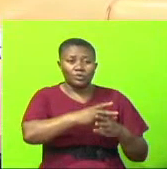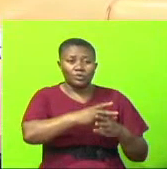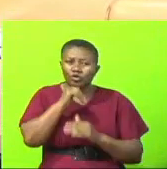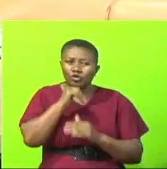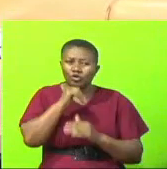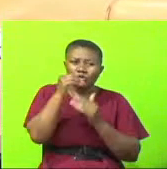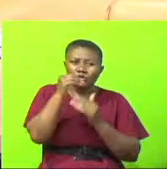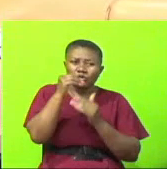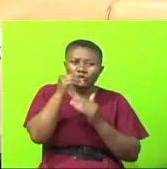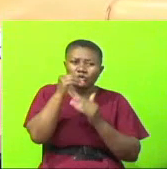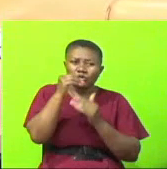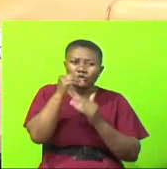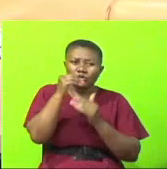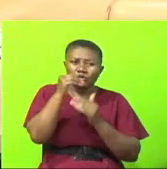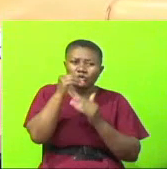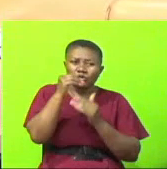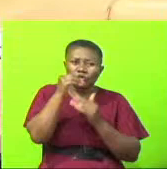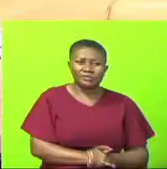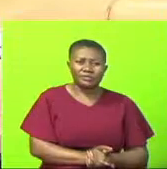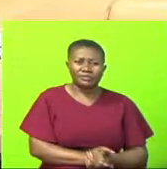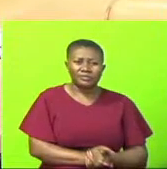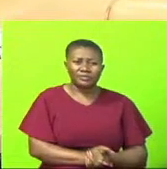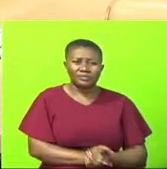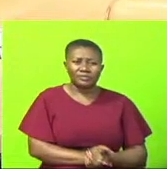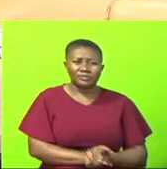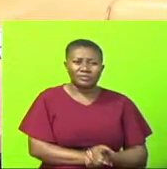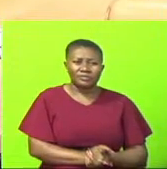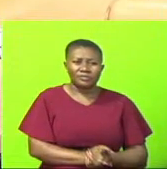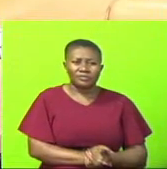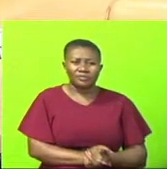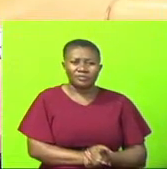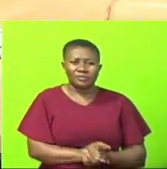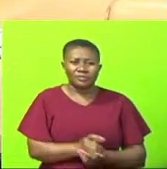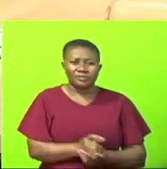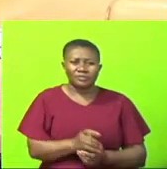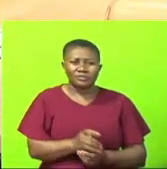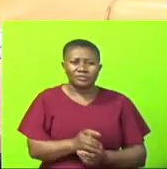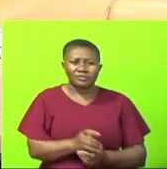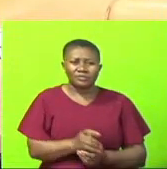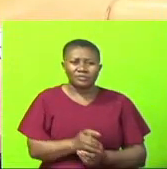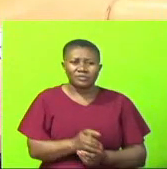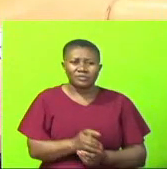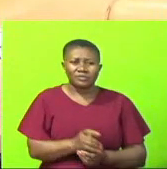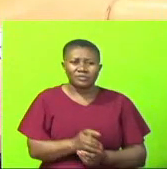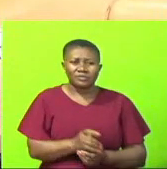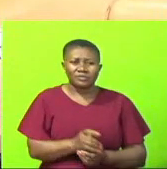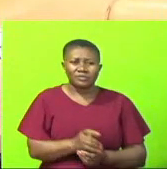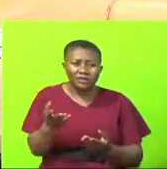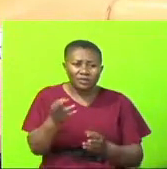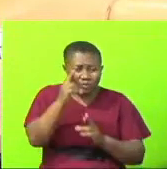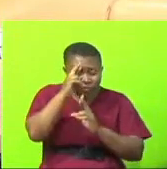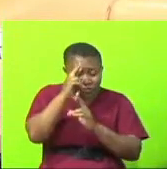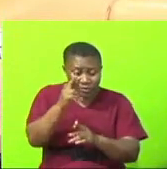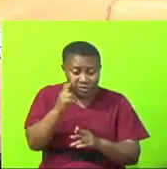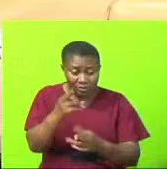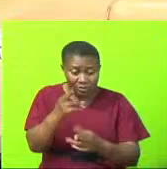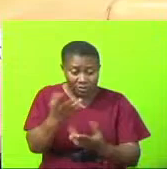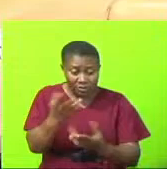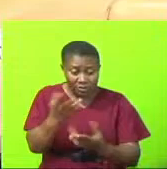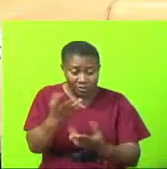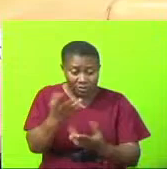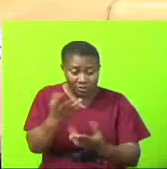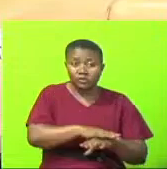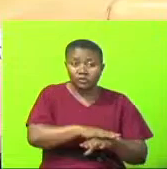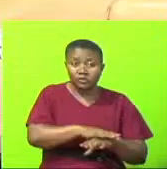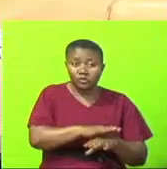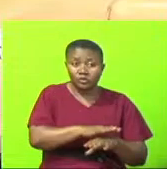himself or even the previous Speaker. And in fact, the facts that were given in respect of that case are quite different than the facts that are given in respect